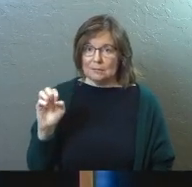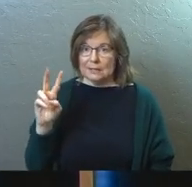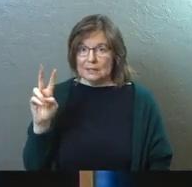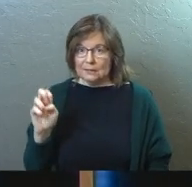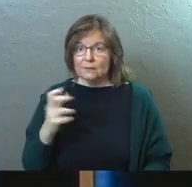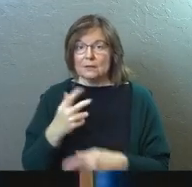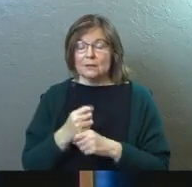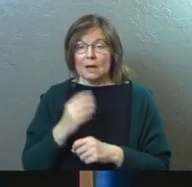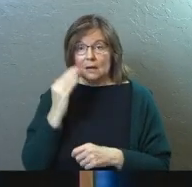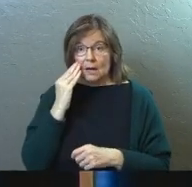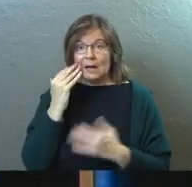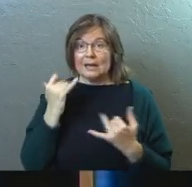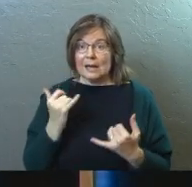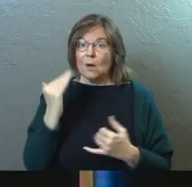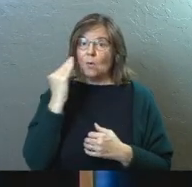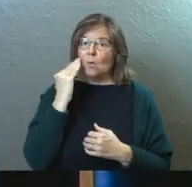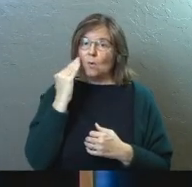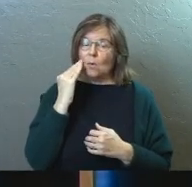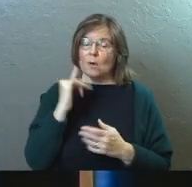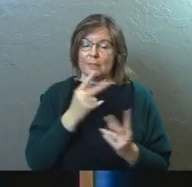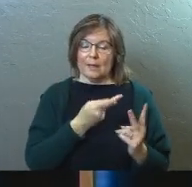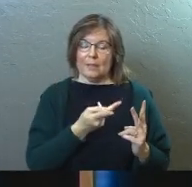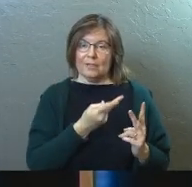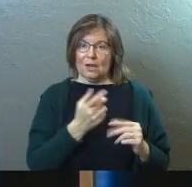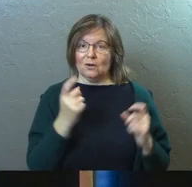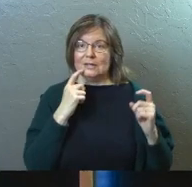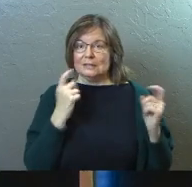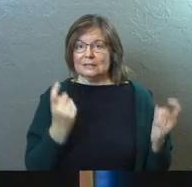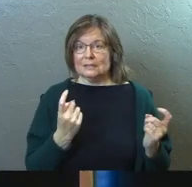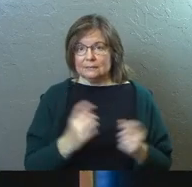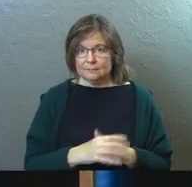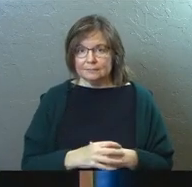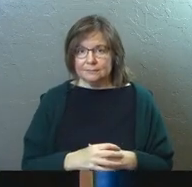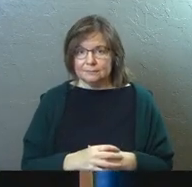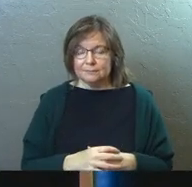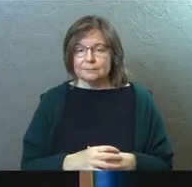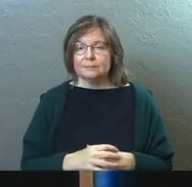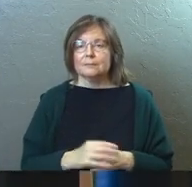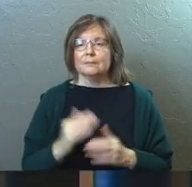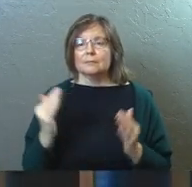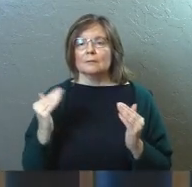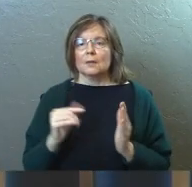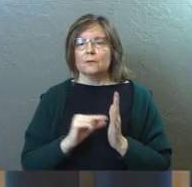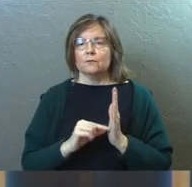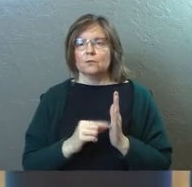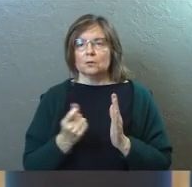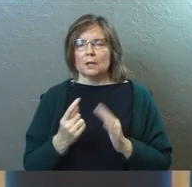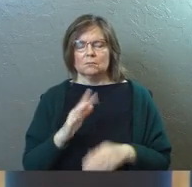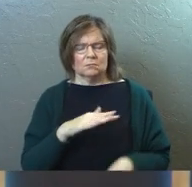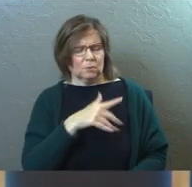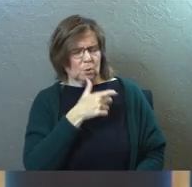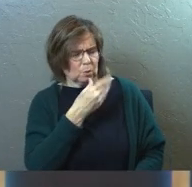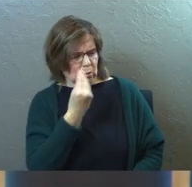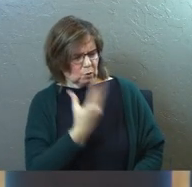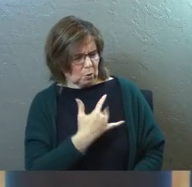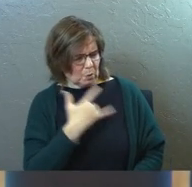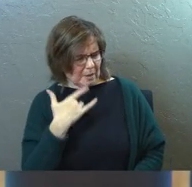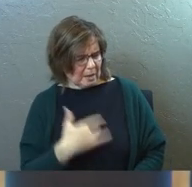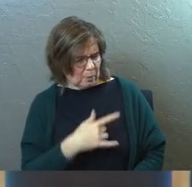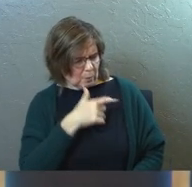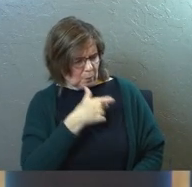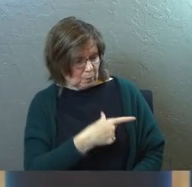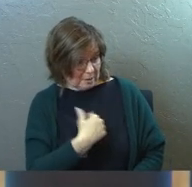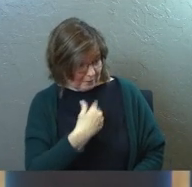gained knowledge, and now they know that they're in sin. Verse 11, "Who told you that you were naked?" the Lord God